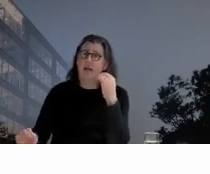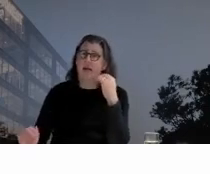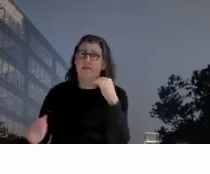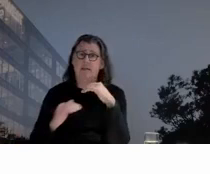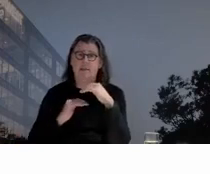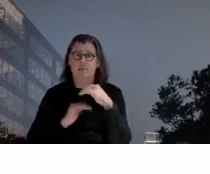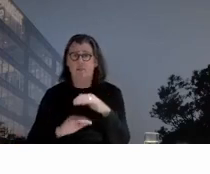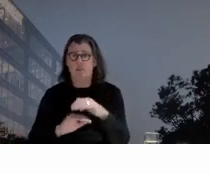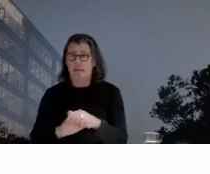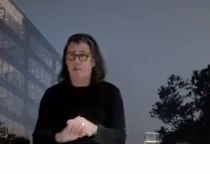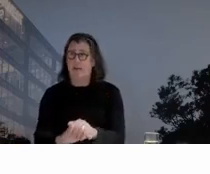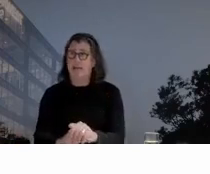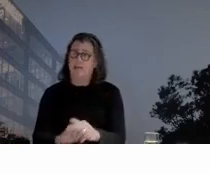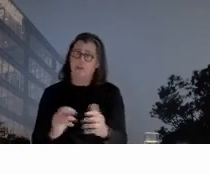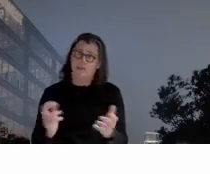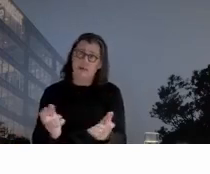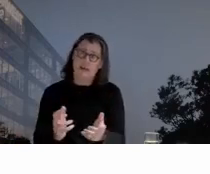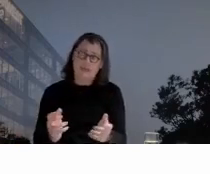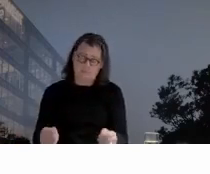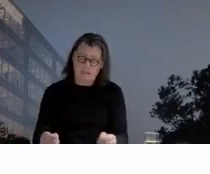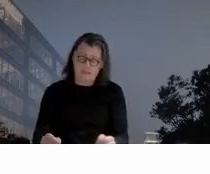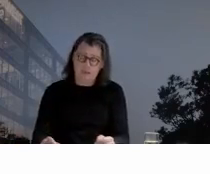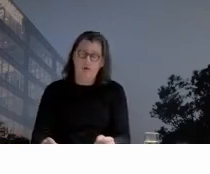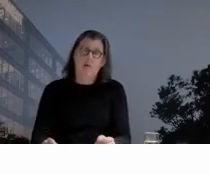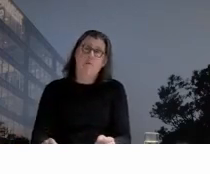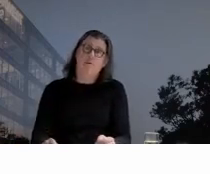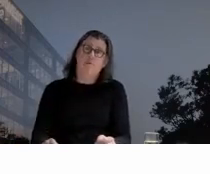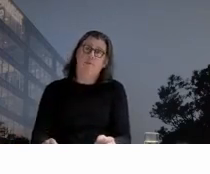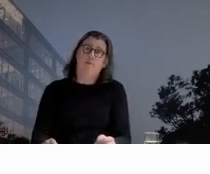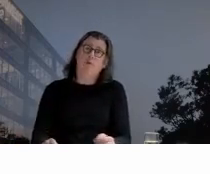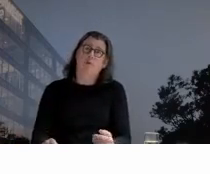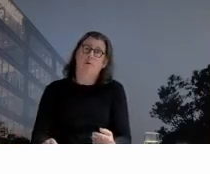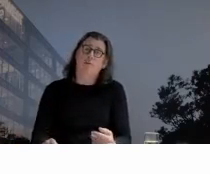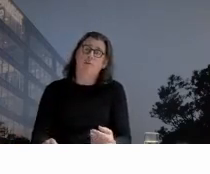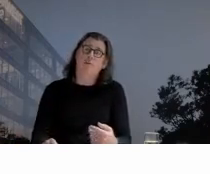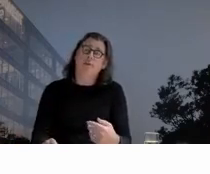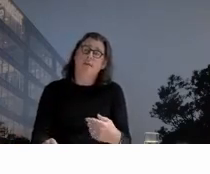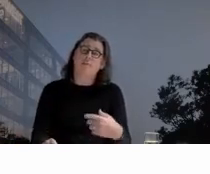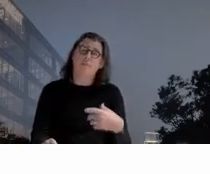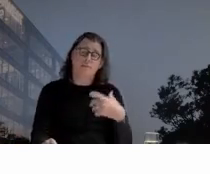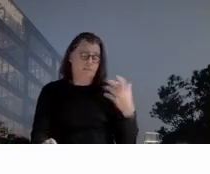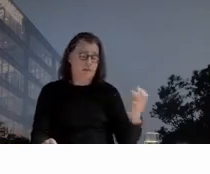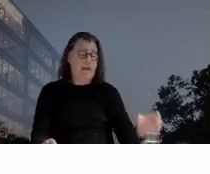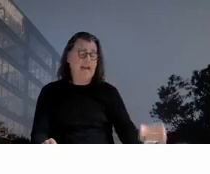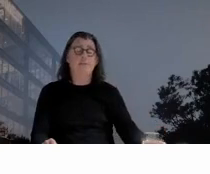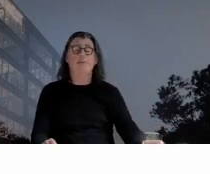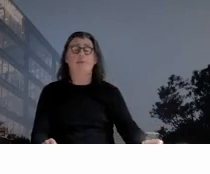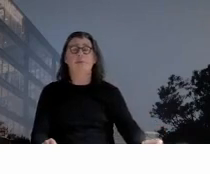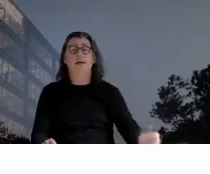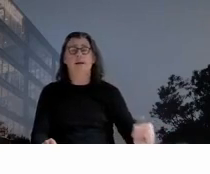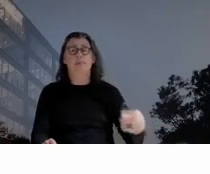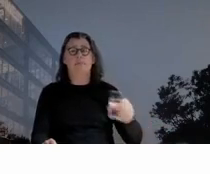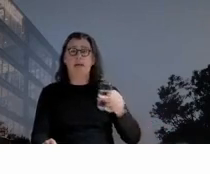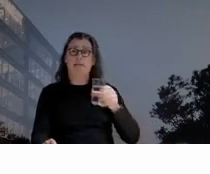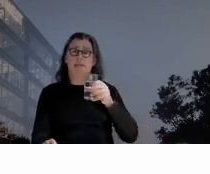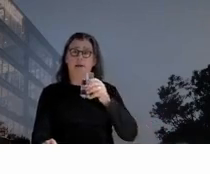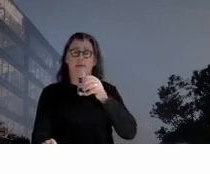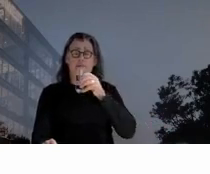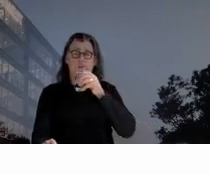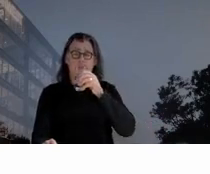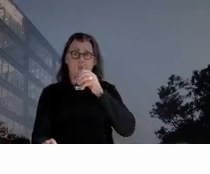tenants, having a human scale base to provide activity, both focused on trying to get people back to